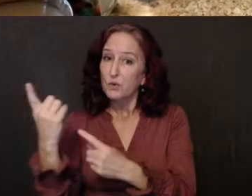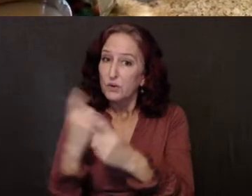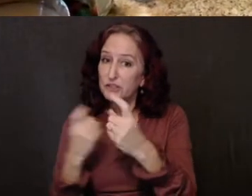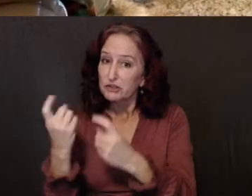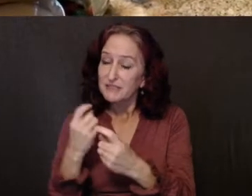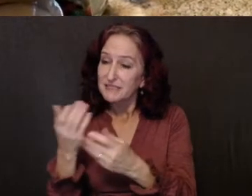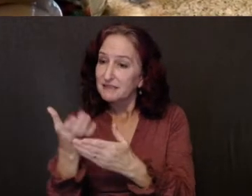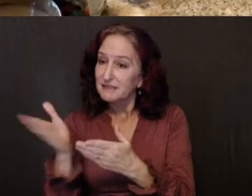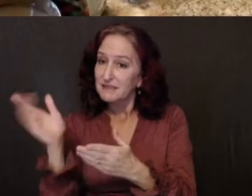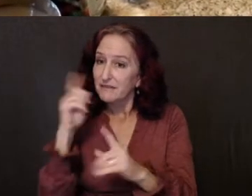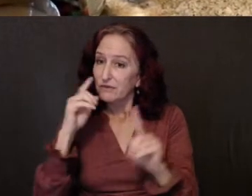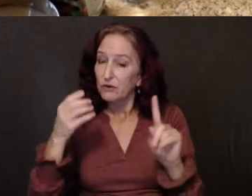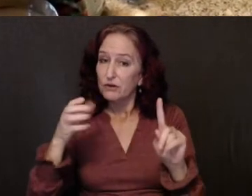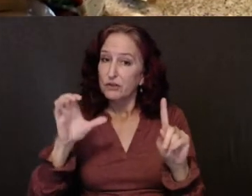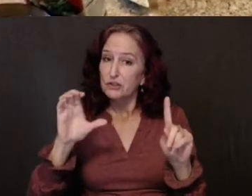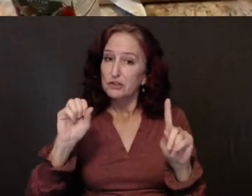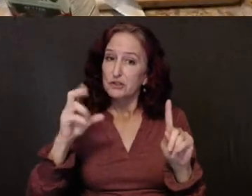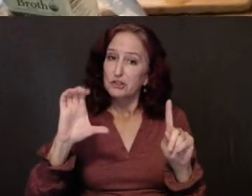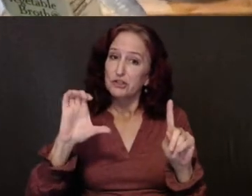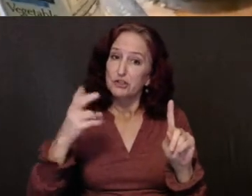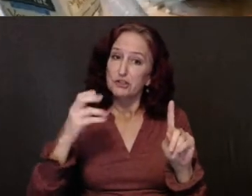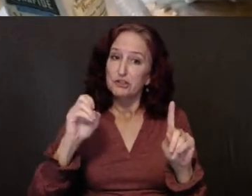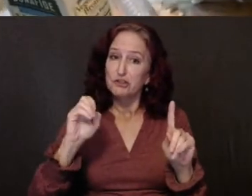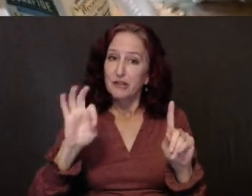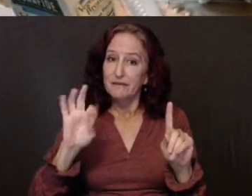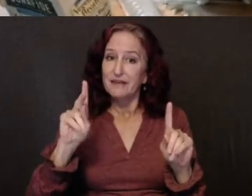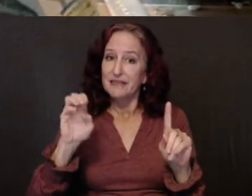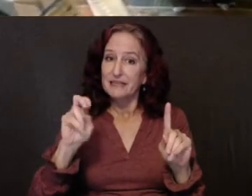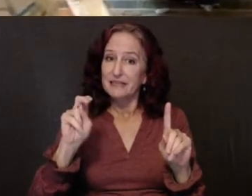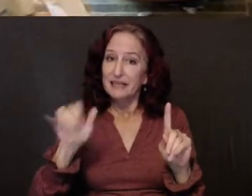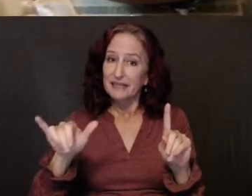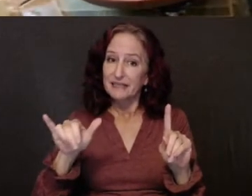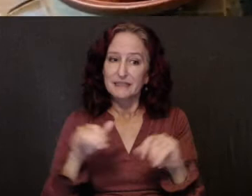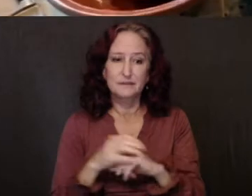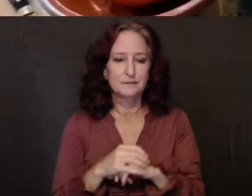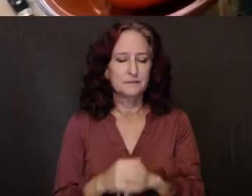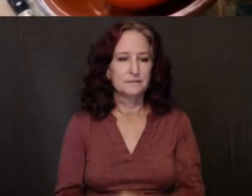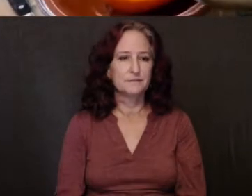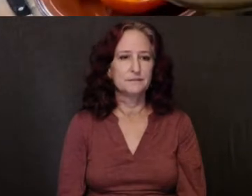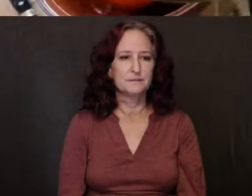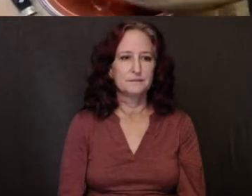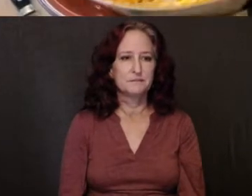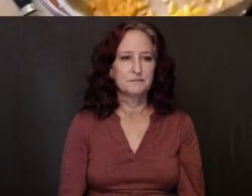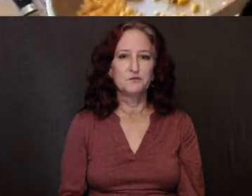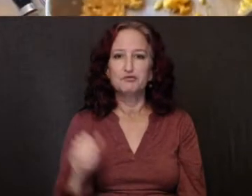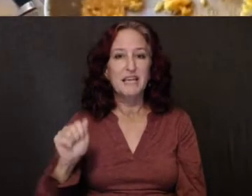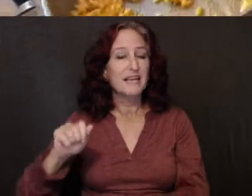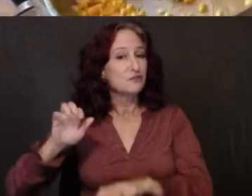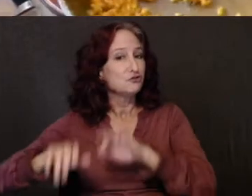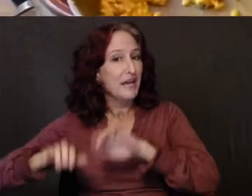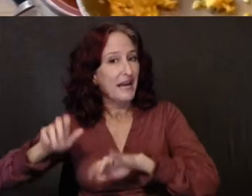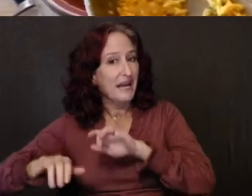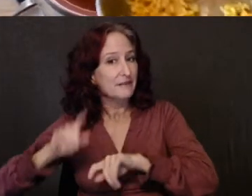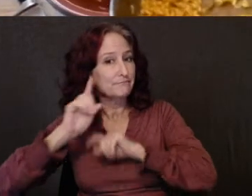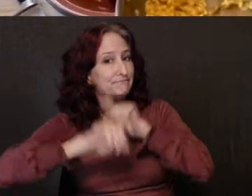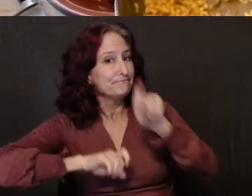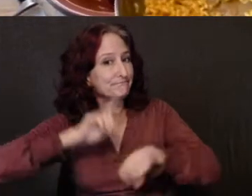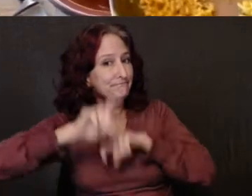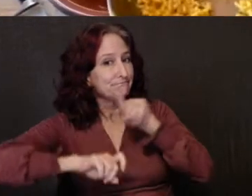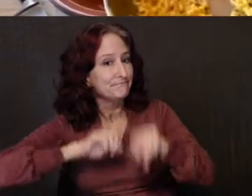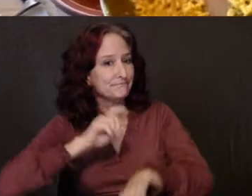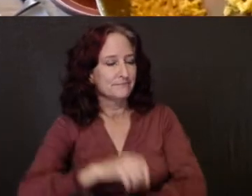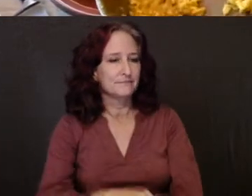I think it's just about done too. Any other questions out there for Chef Kenny about this dish or anything